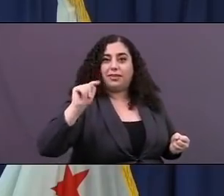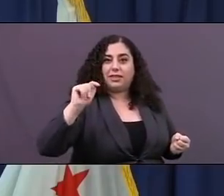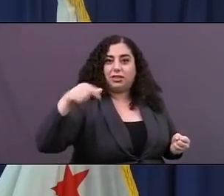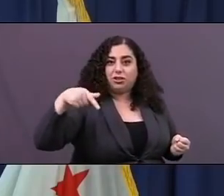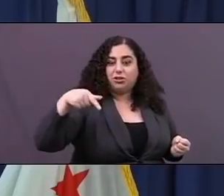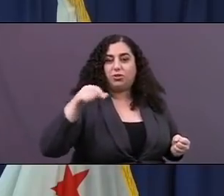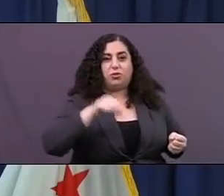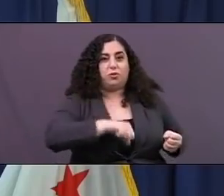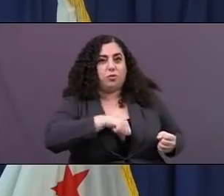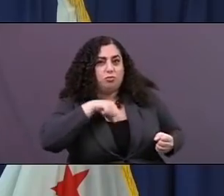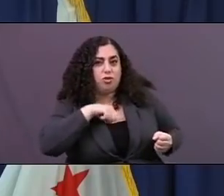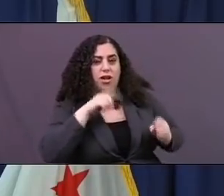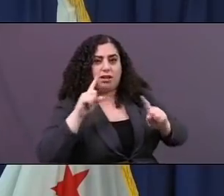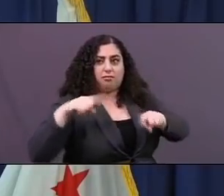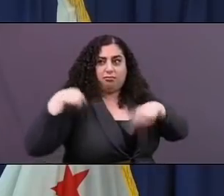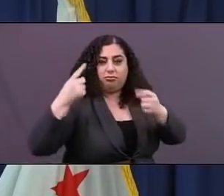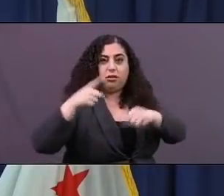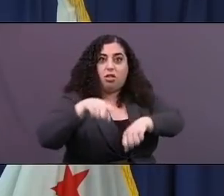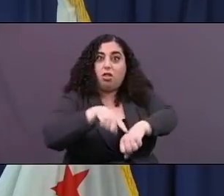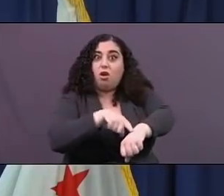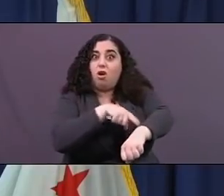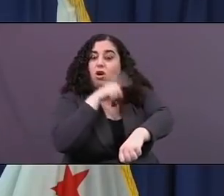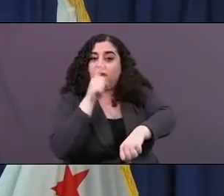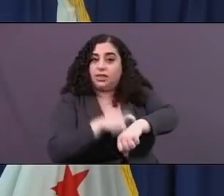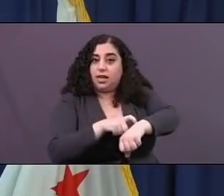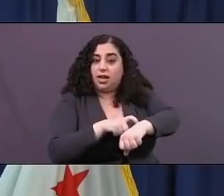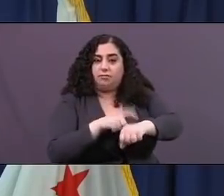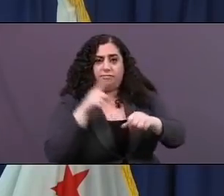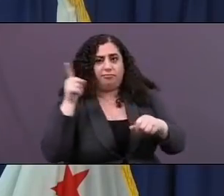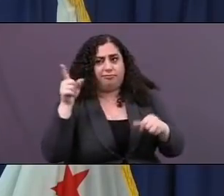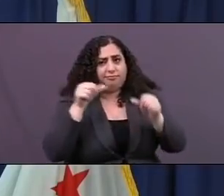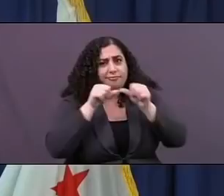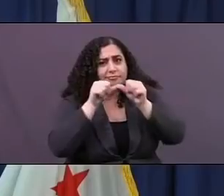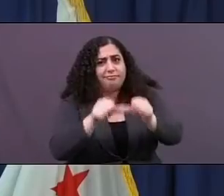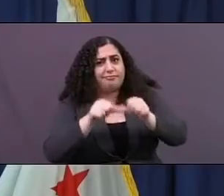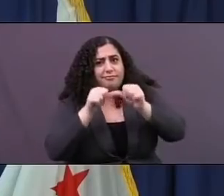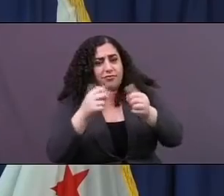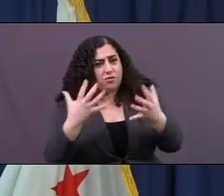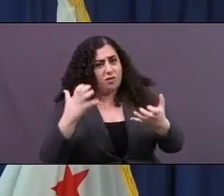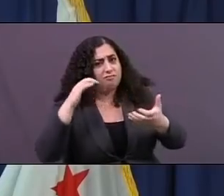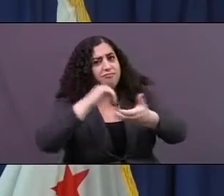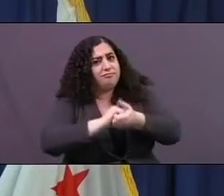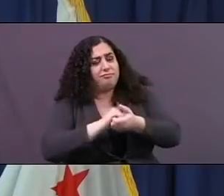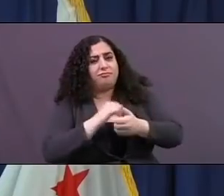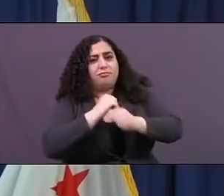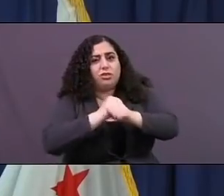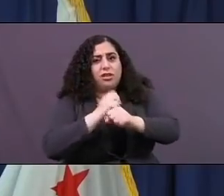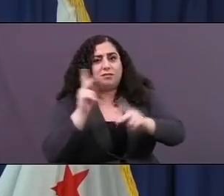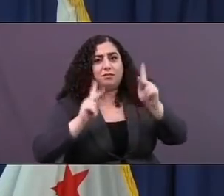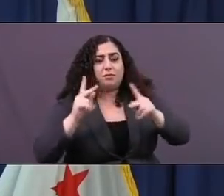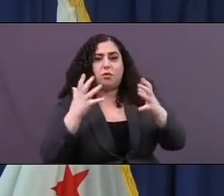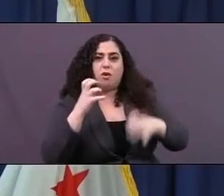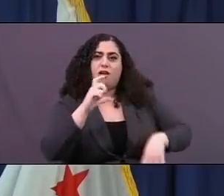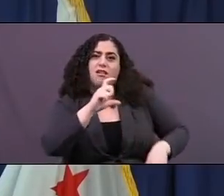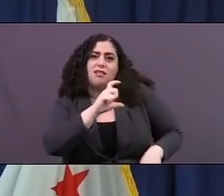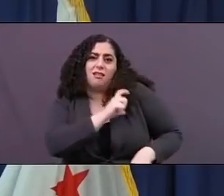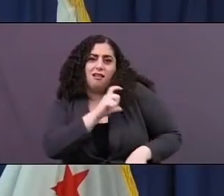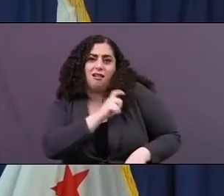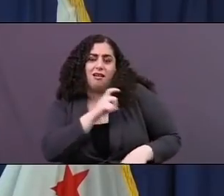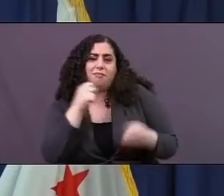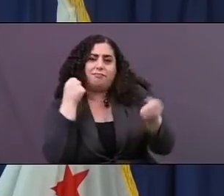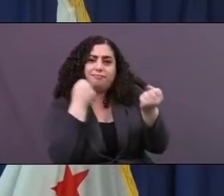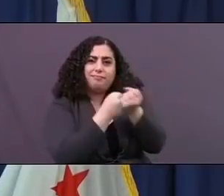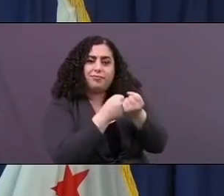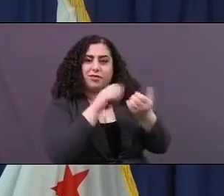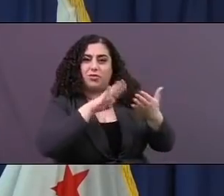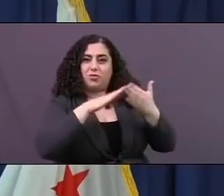work together. There's been a rich history, and that's the type of thing that we want, is our officers working with the community, being a part